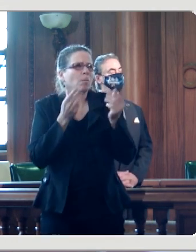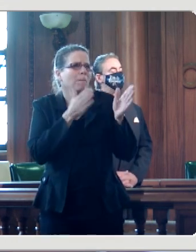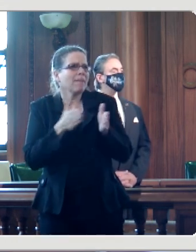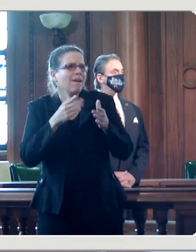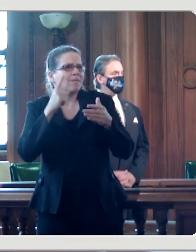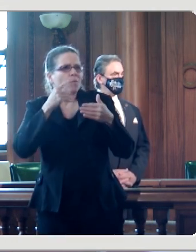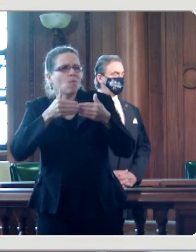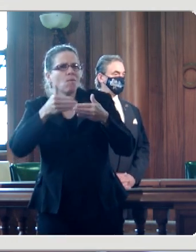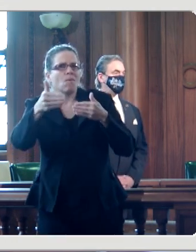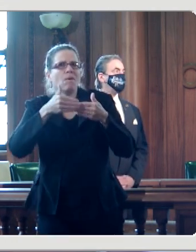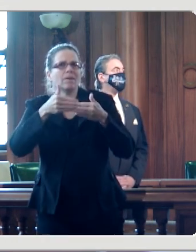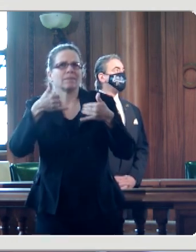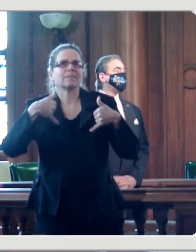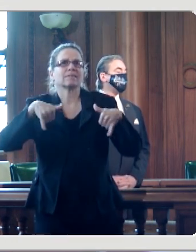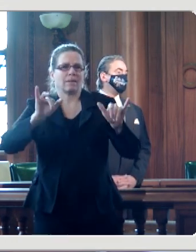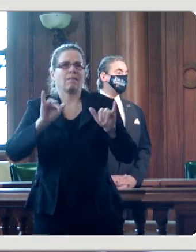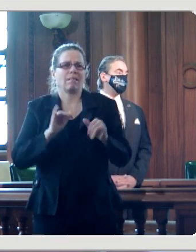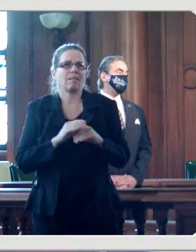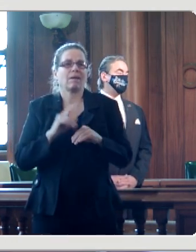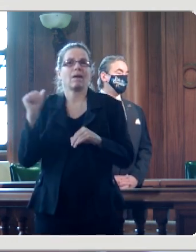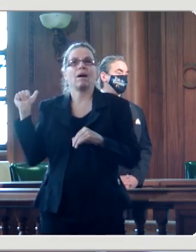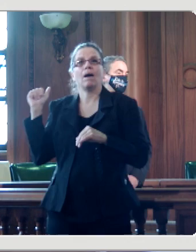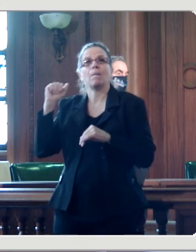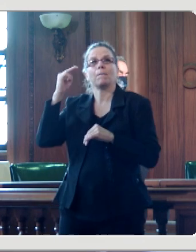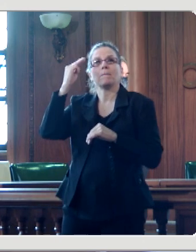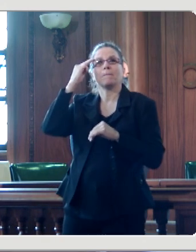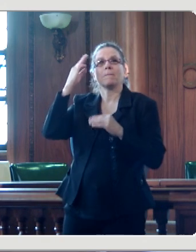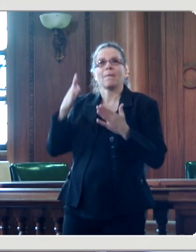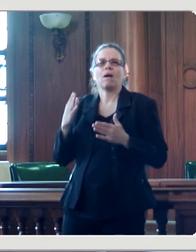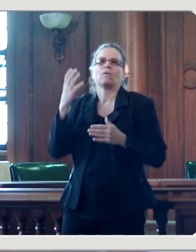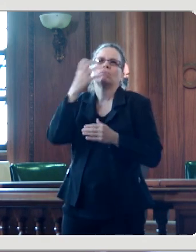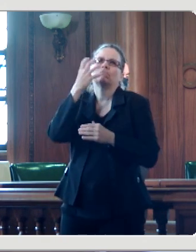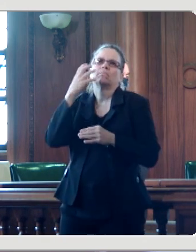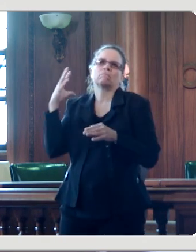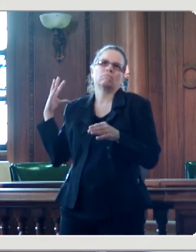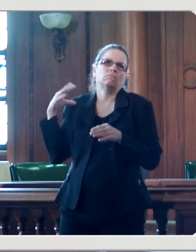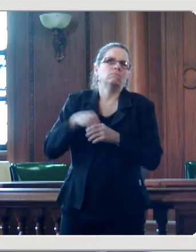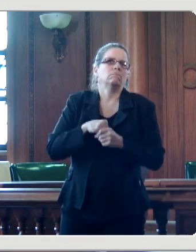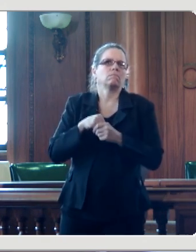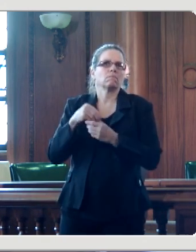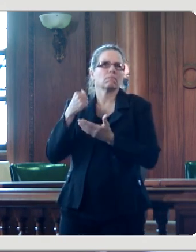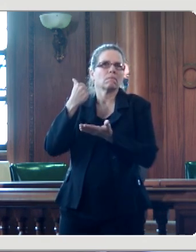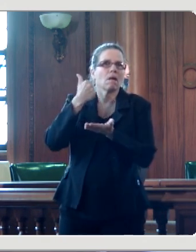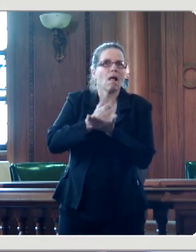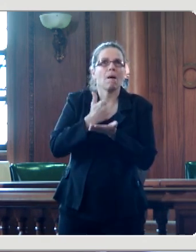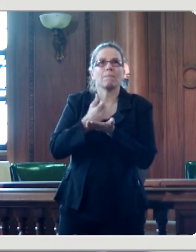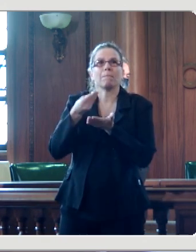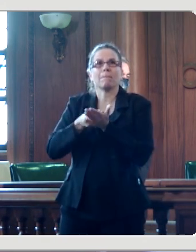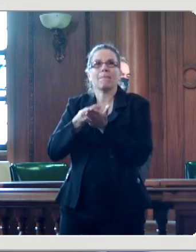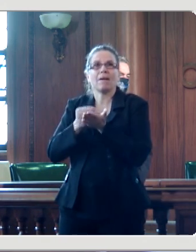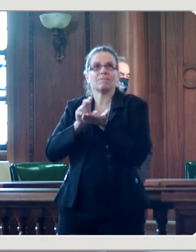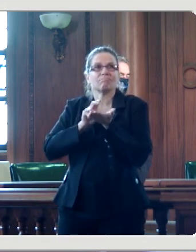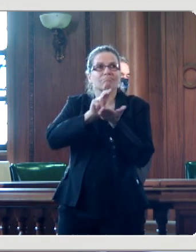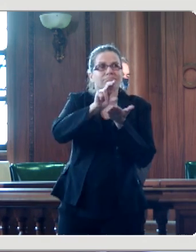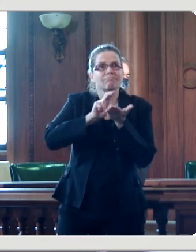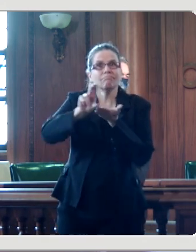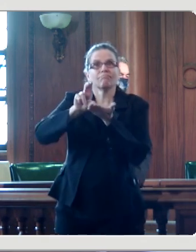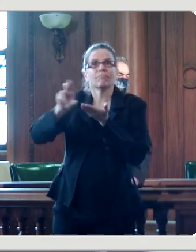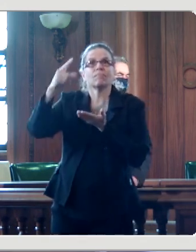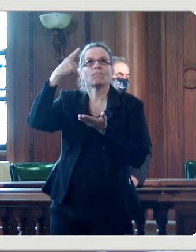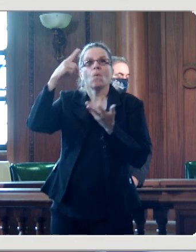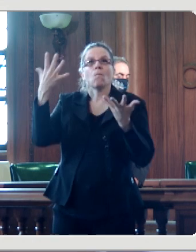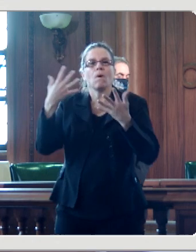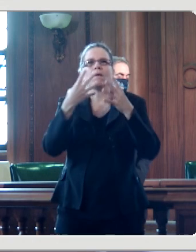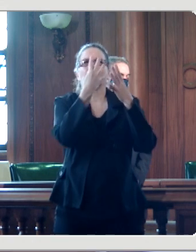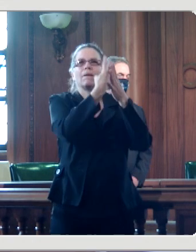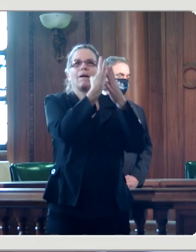over $1 million into our school ventilation systems and are upgrading those ventilation systems so the schools will be ready for students.